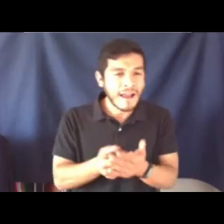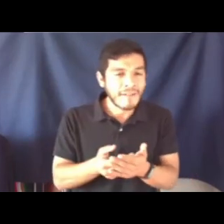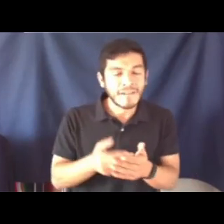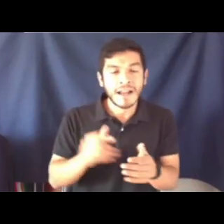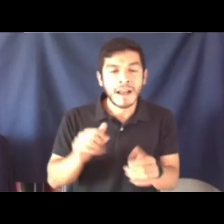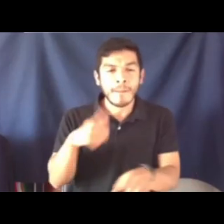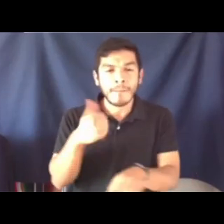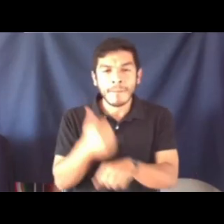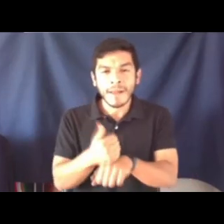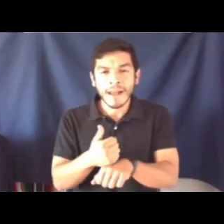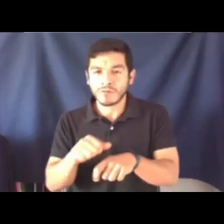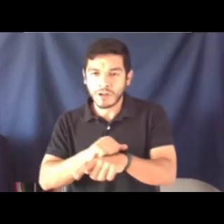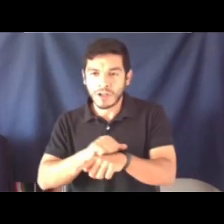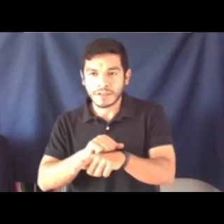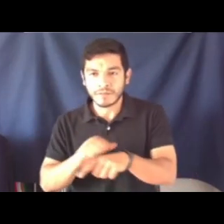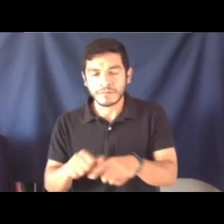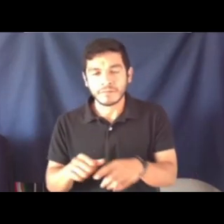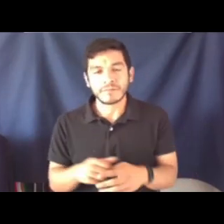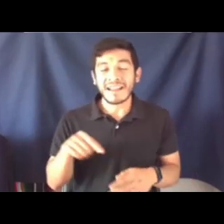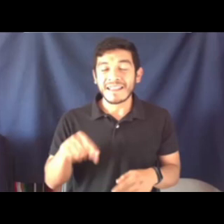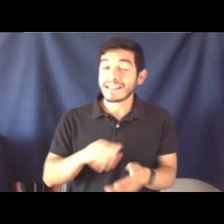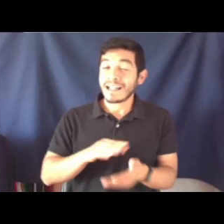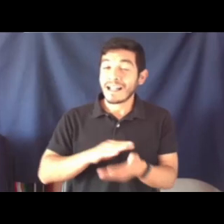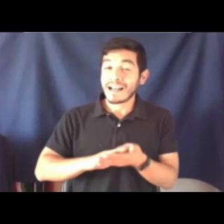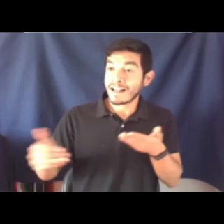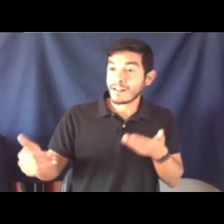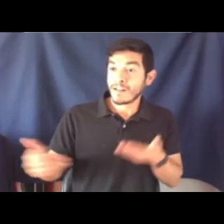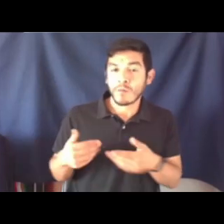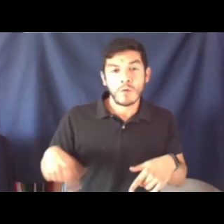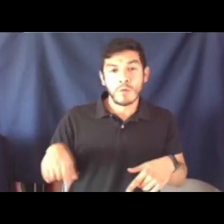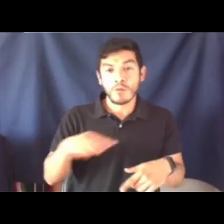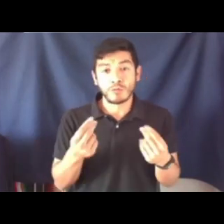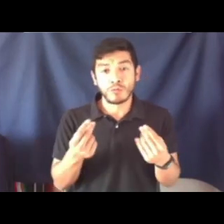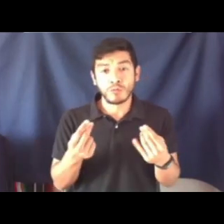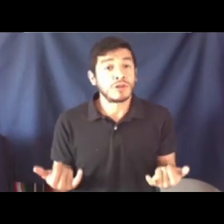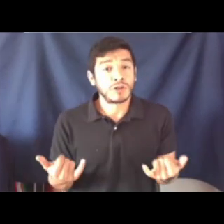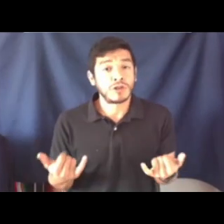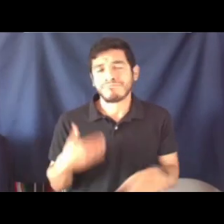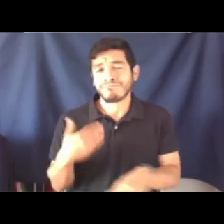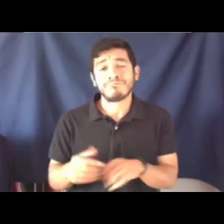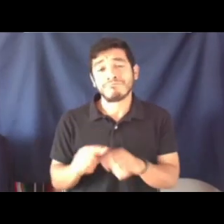that really is a nice introduction to what we're going to do today.